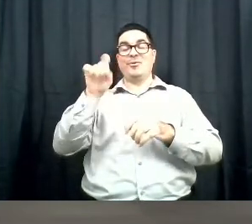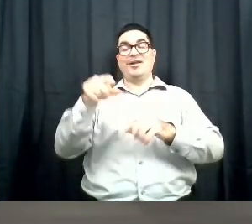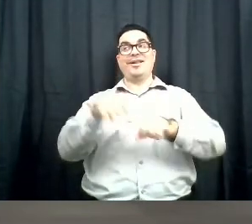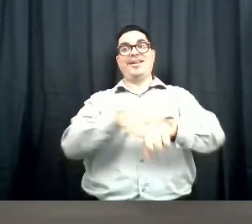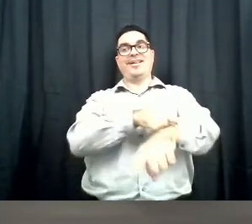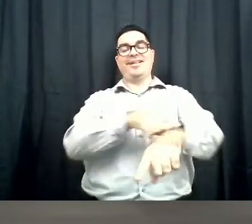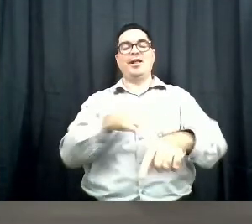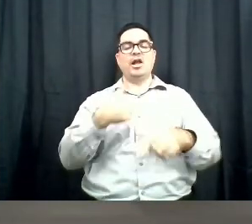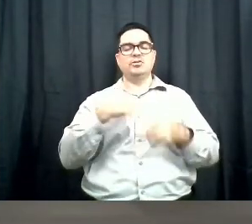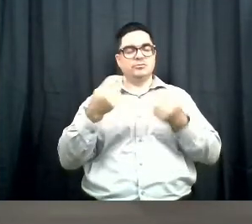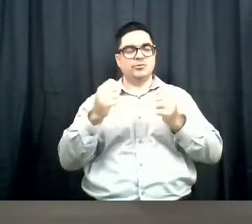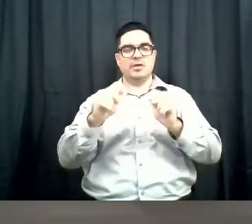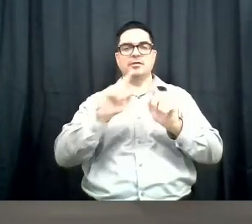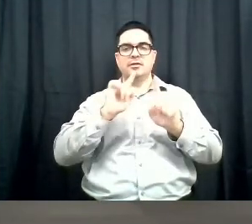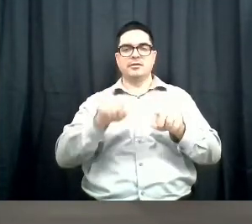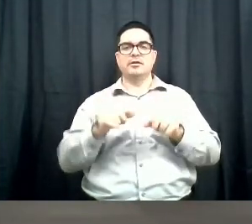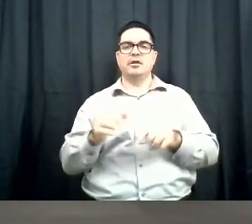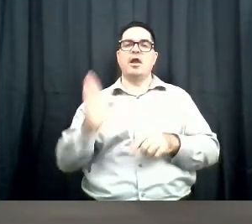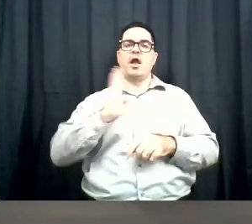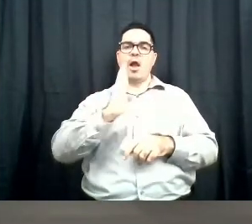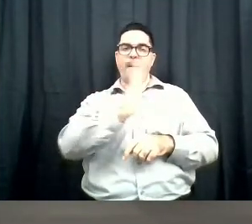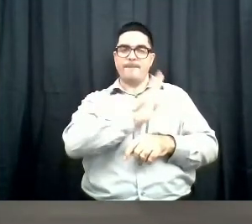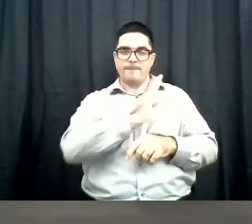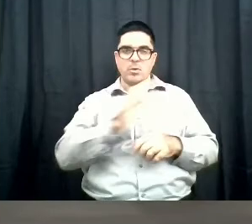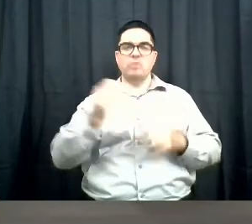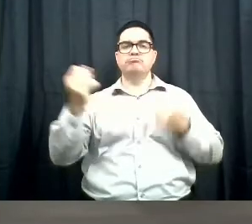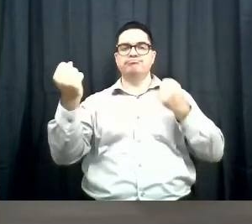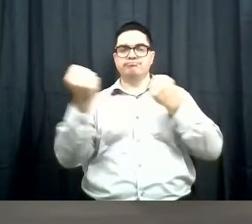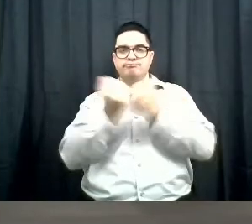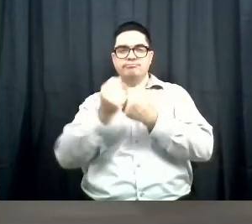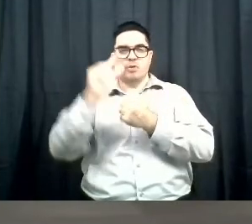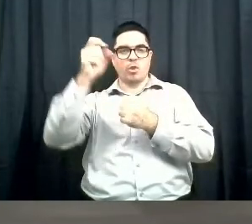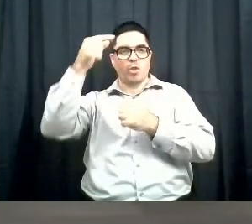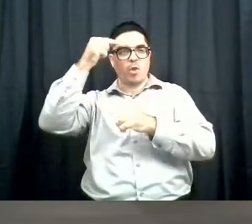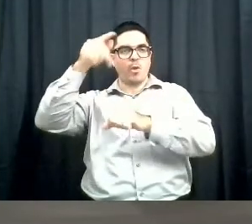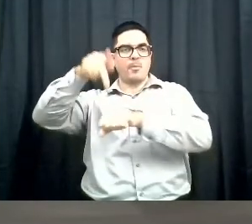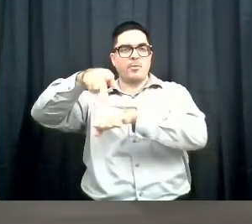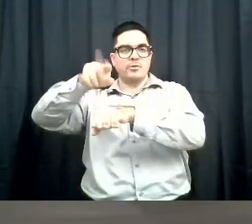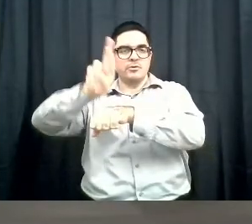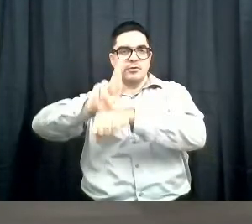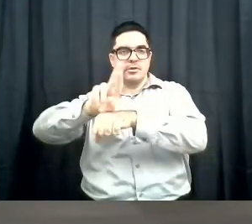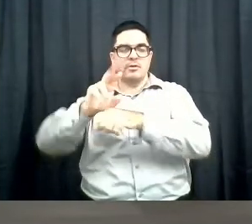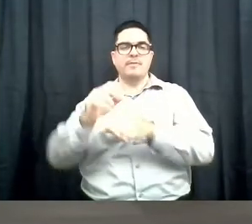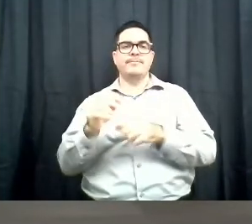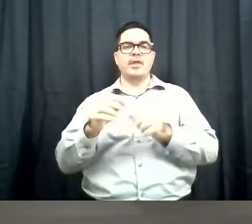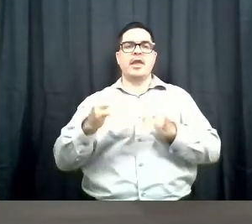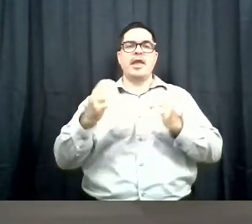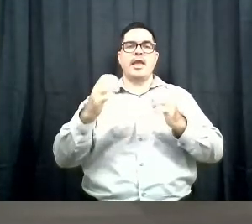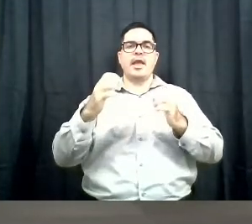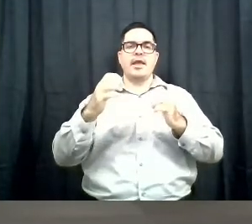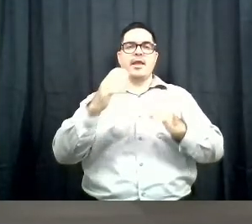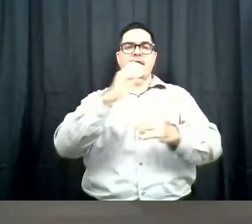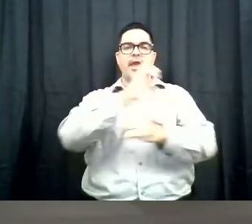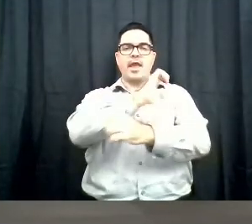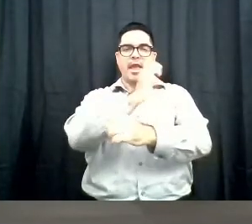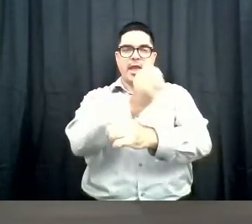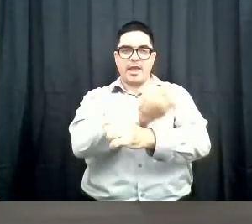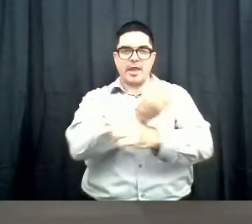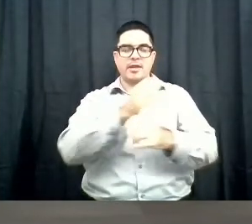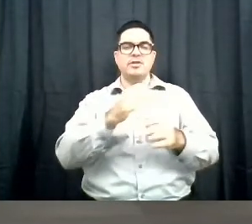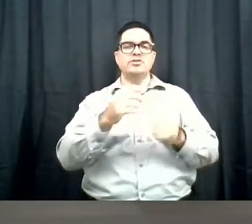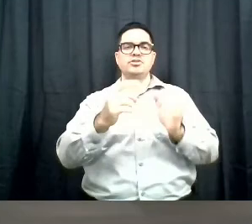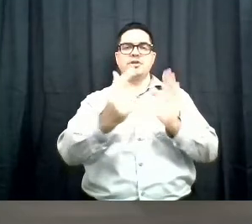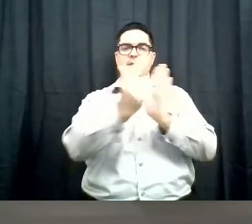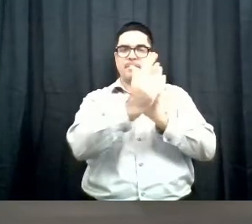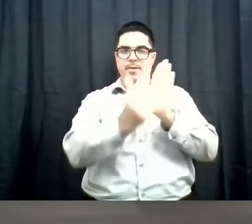board is supportive of the government of Puerto Rico and the legislature of Puerto Rico's energy policy on renewables. We are not in any way trying to